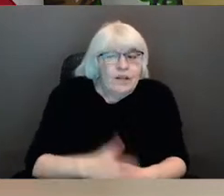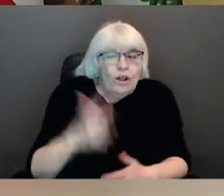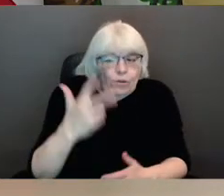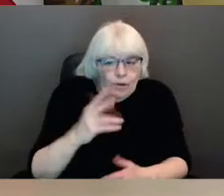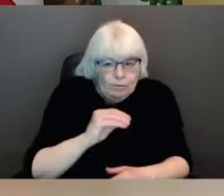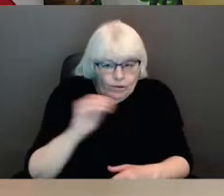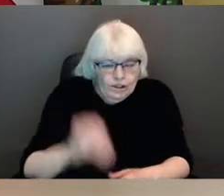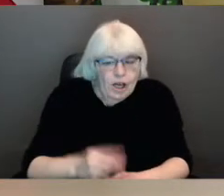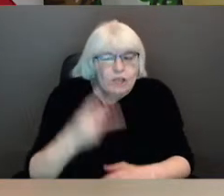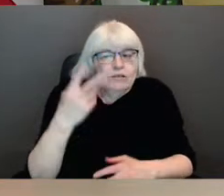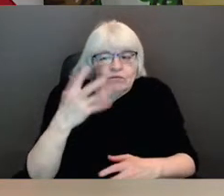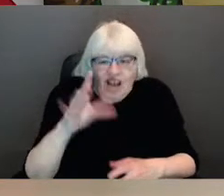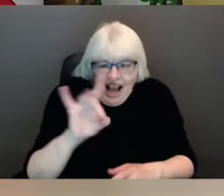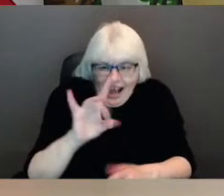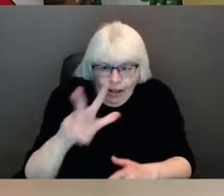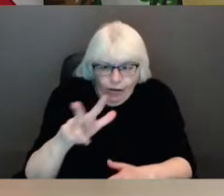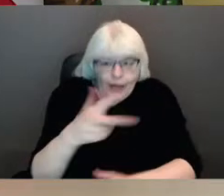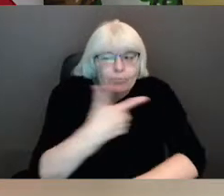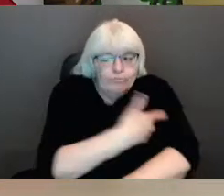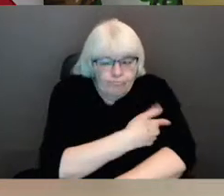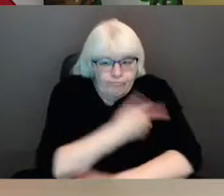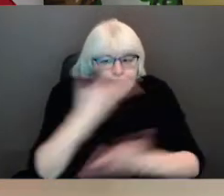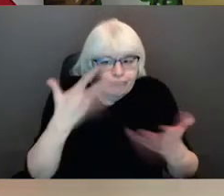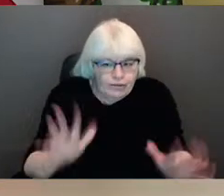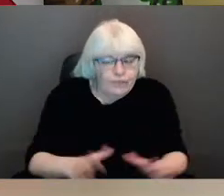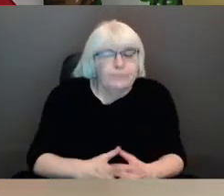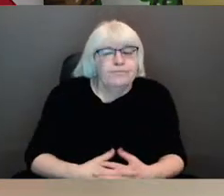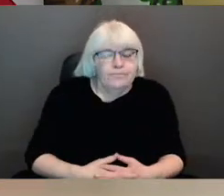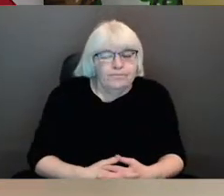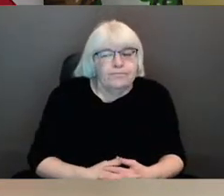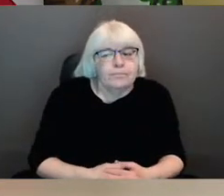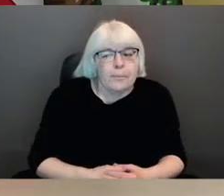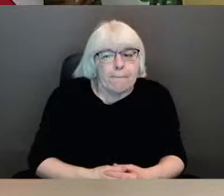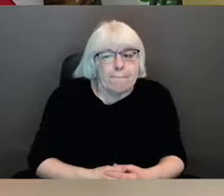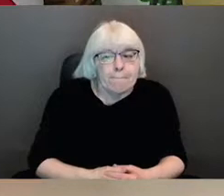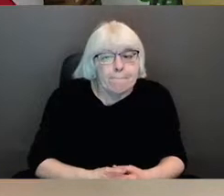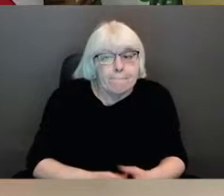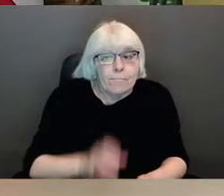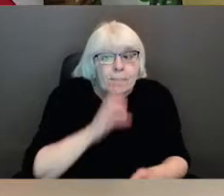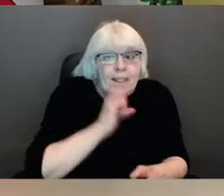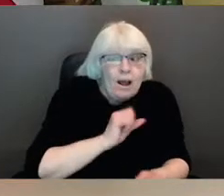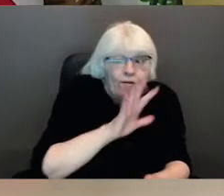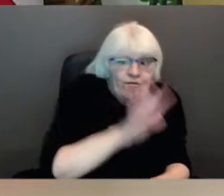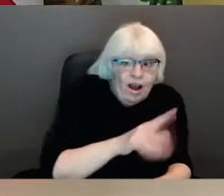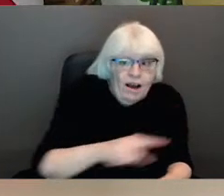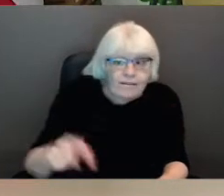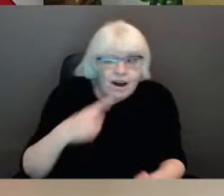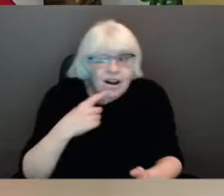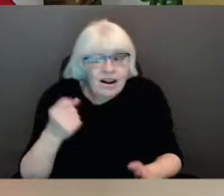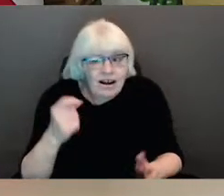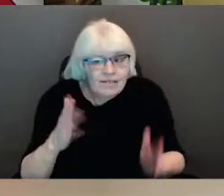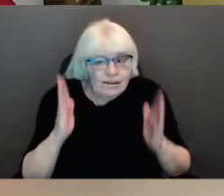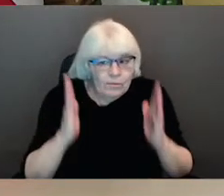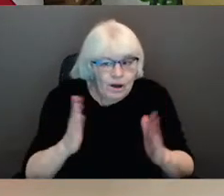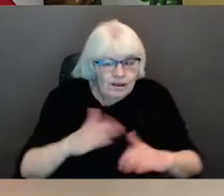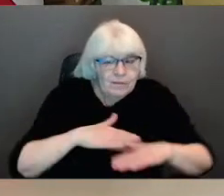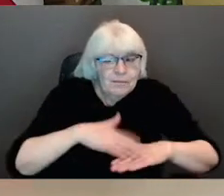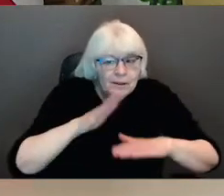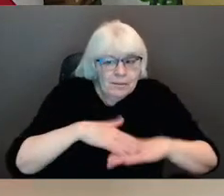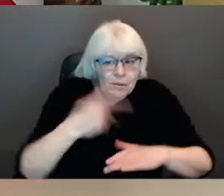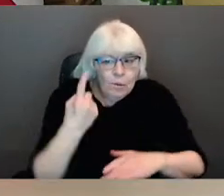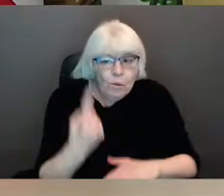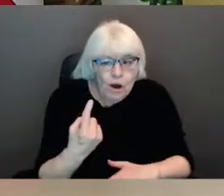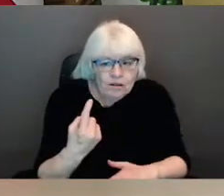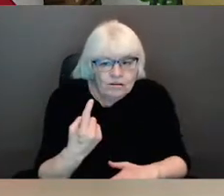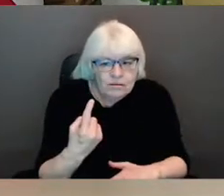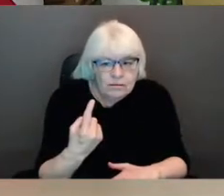65.7% of children aged 5 to 11 have at least 1 dose of vaccine. The rate of vaccination